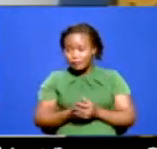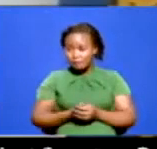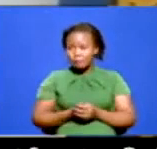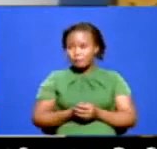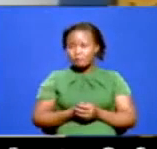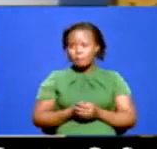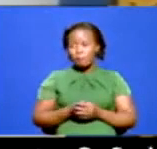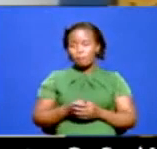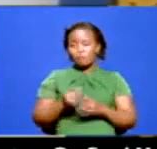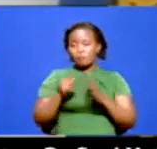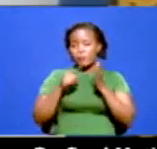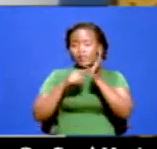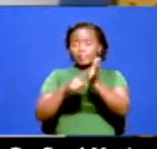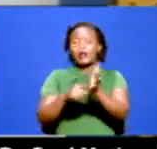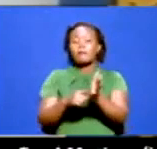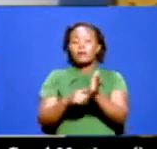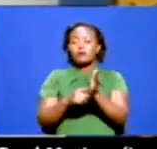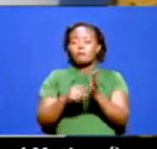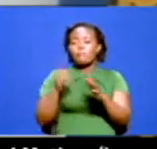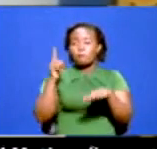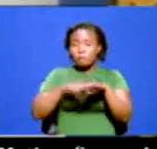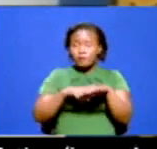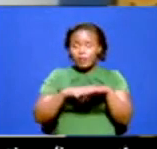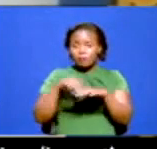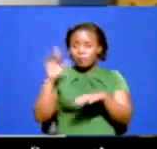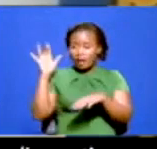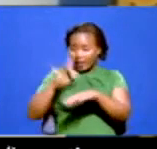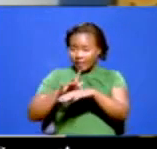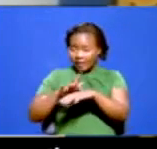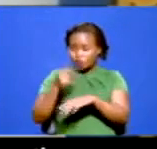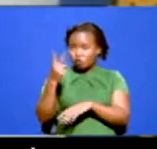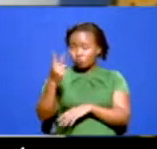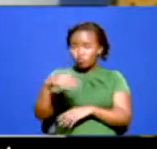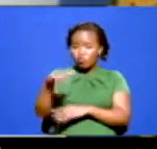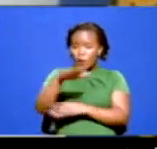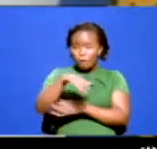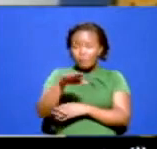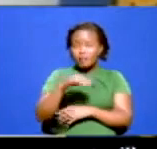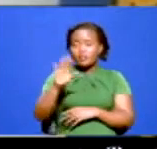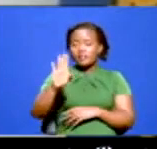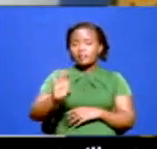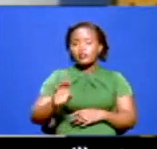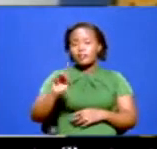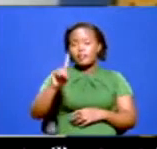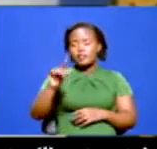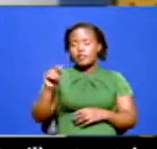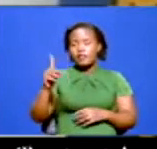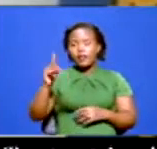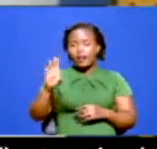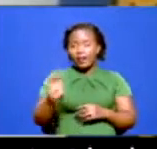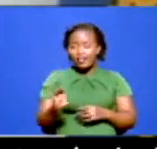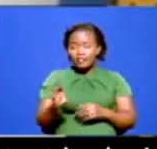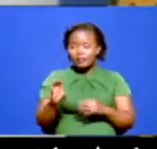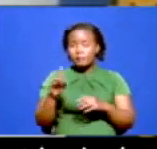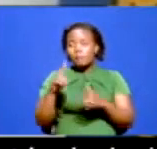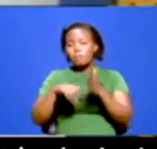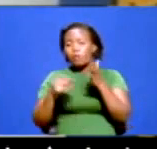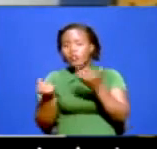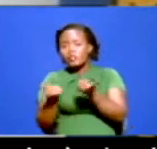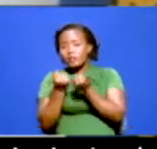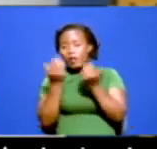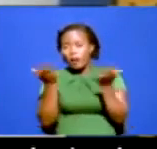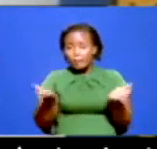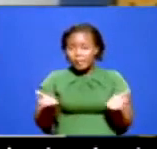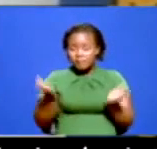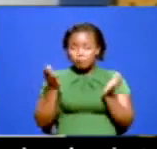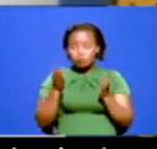Because, for example, when the attack took place in Elade, in the manner that did, what happens is that the cohesion of the